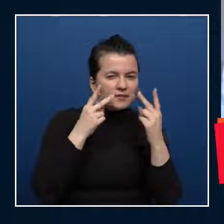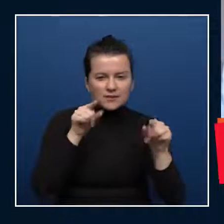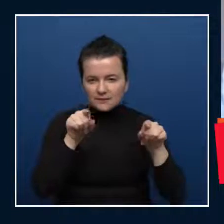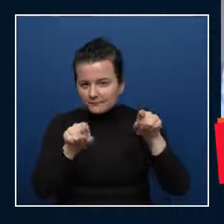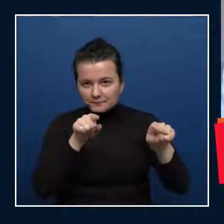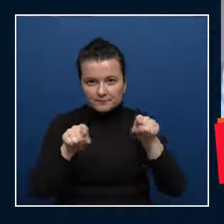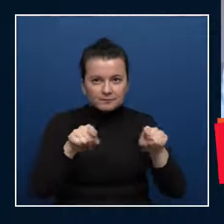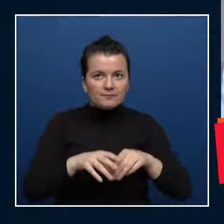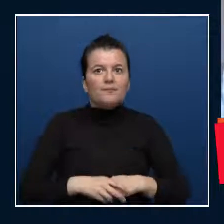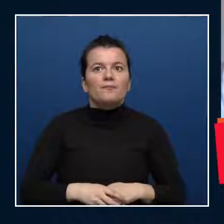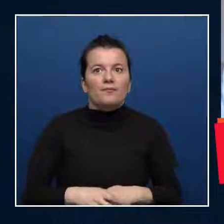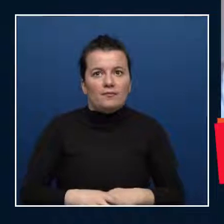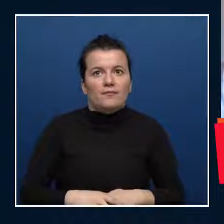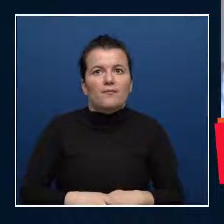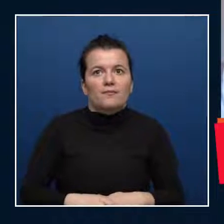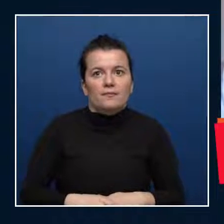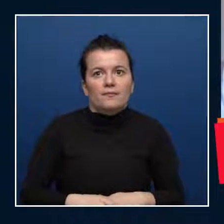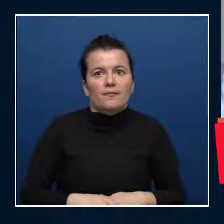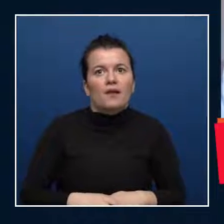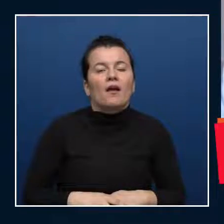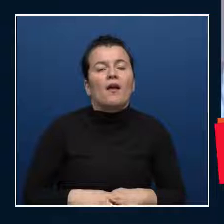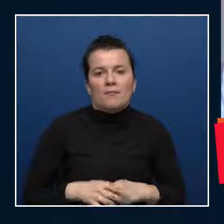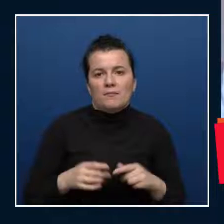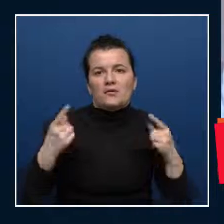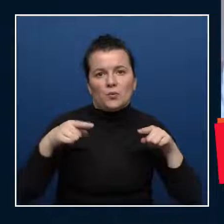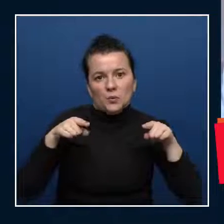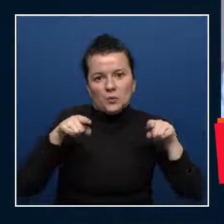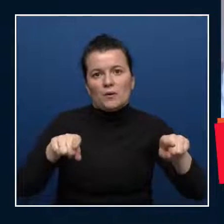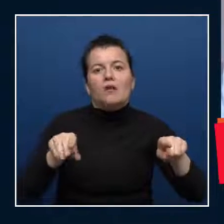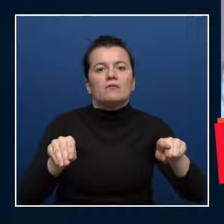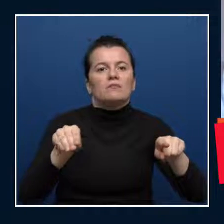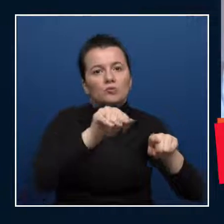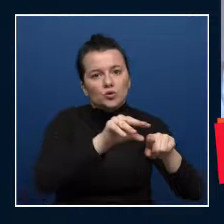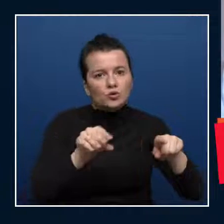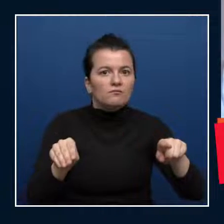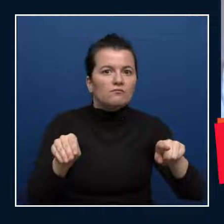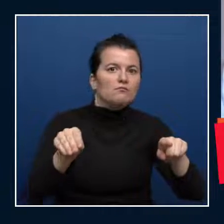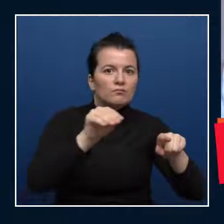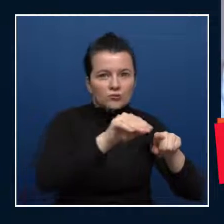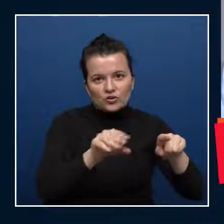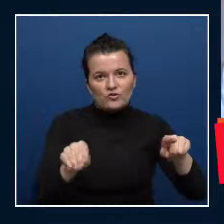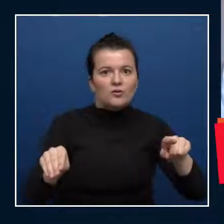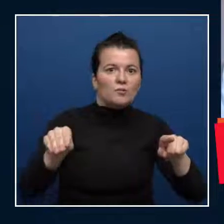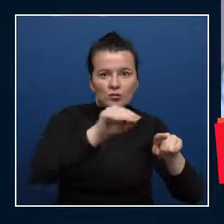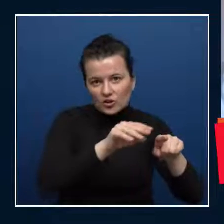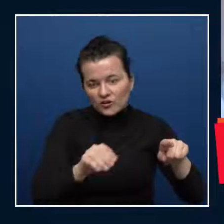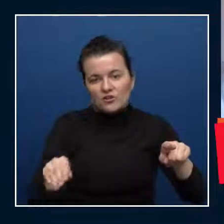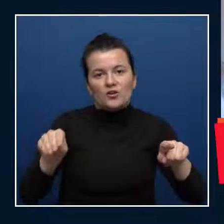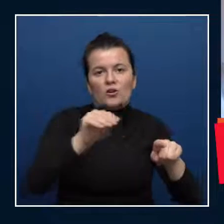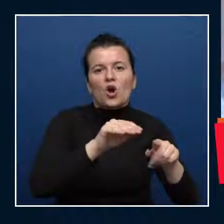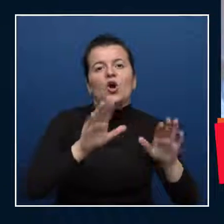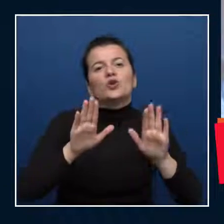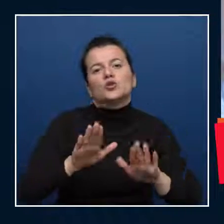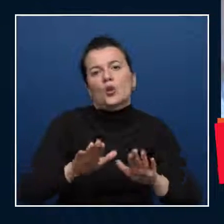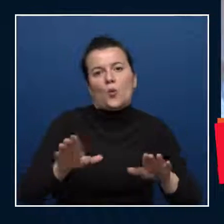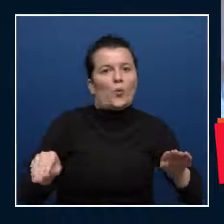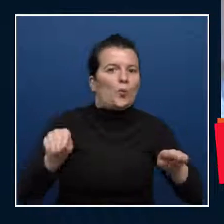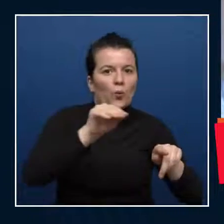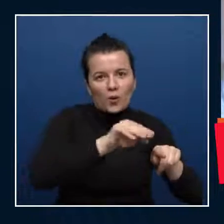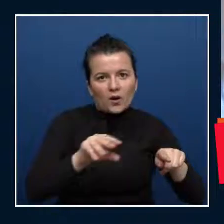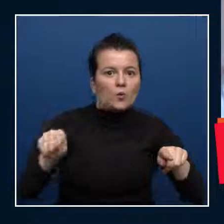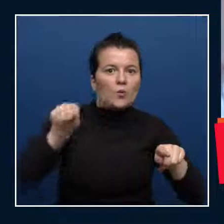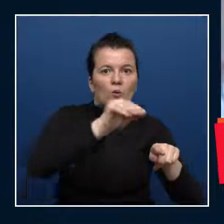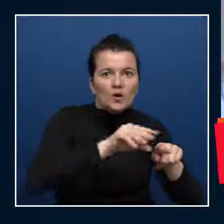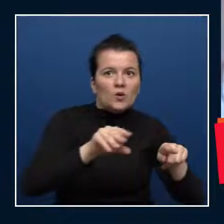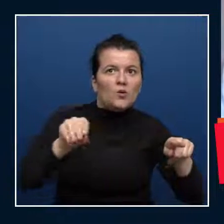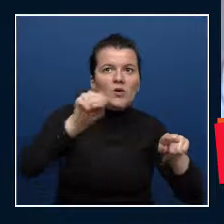them side by side and start to move your endpoints and start to move your traffic across slowly that way, Emma. So it isn't